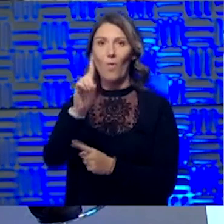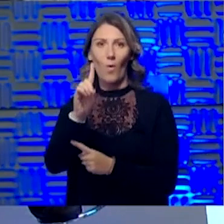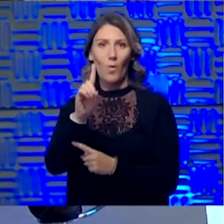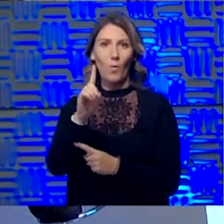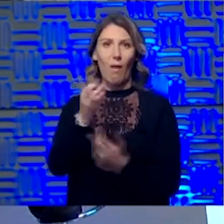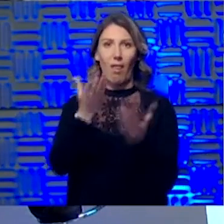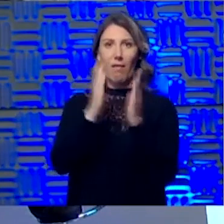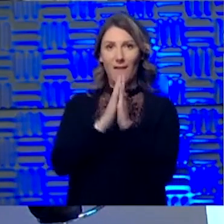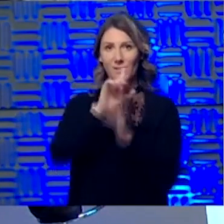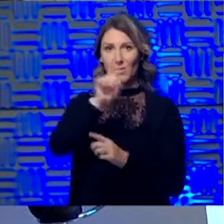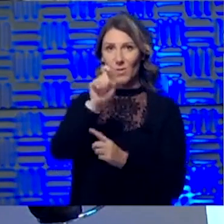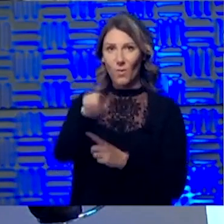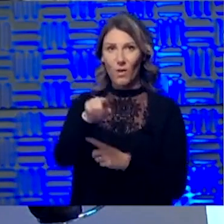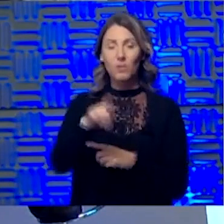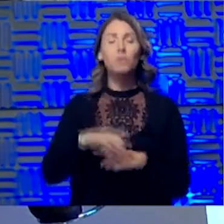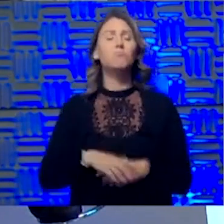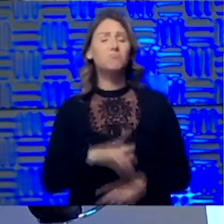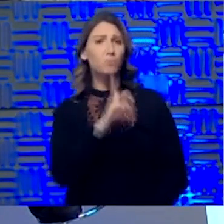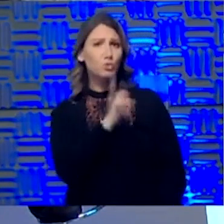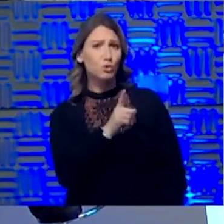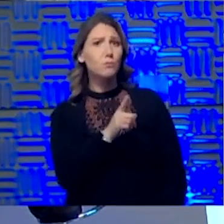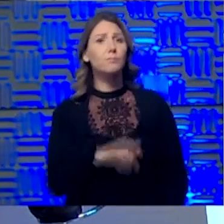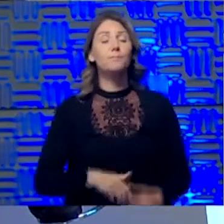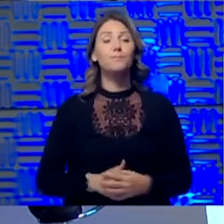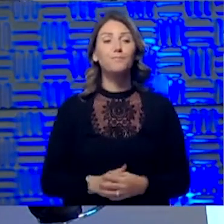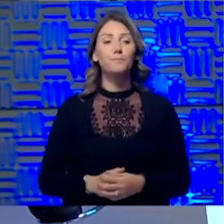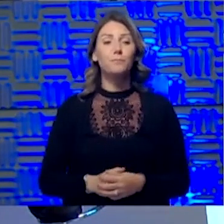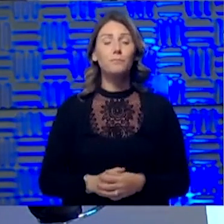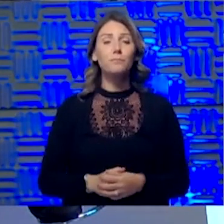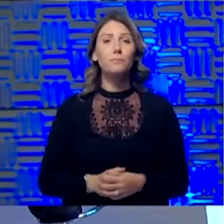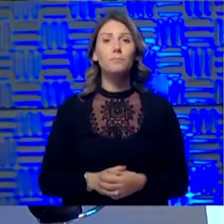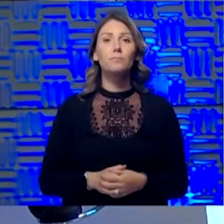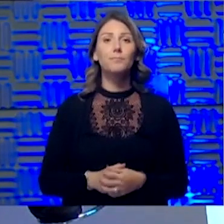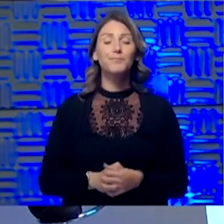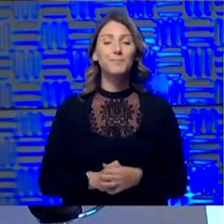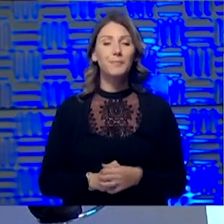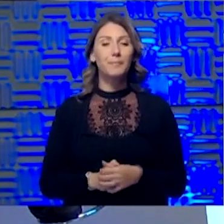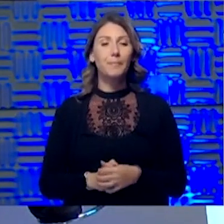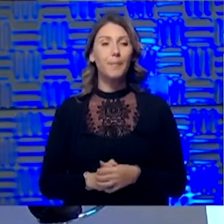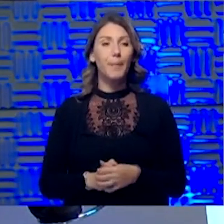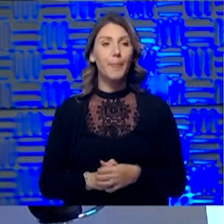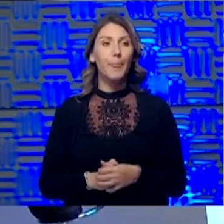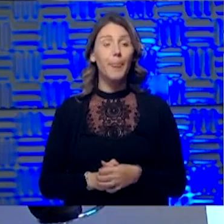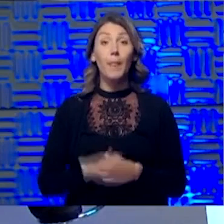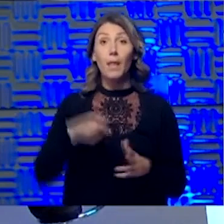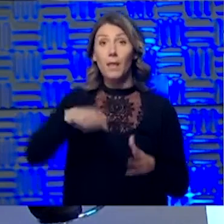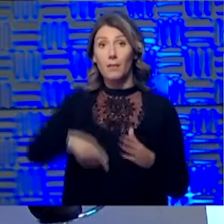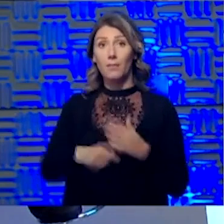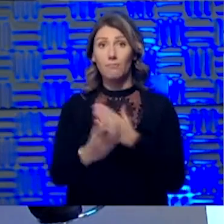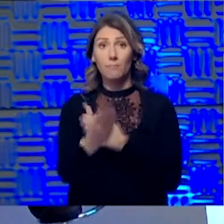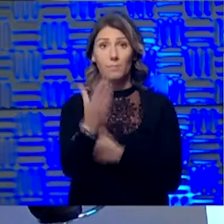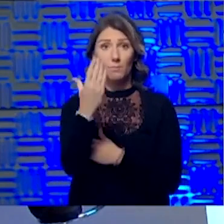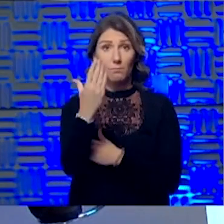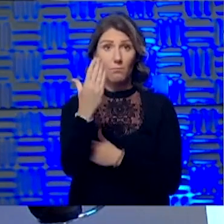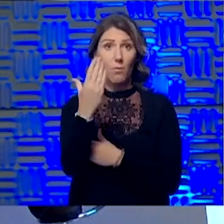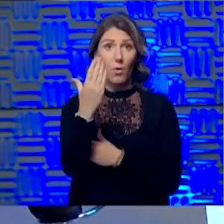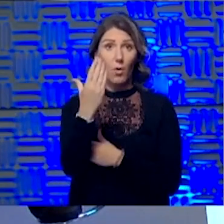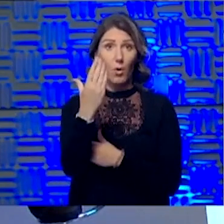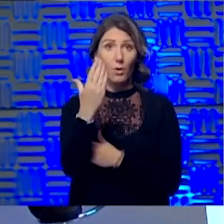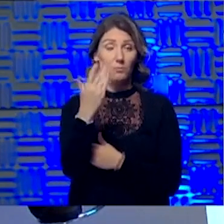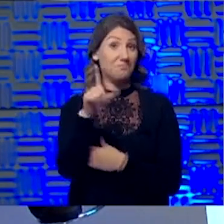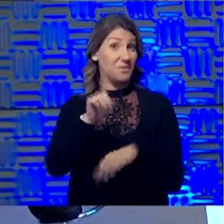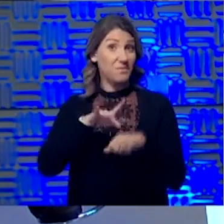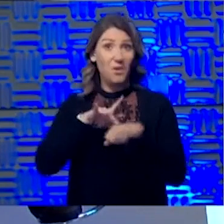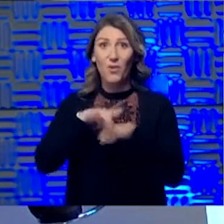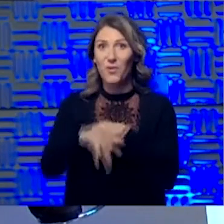could you ask this question for me? And I said, sure. She said, this morning, must be an early